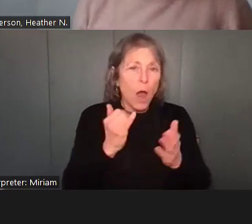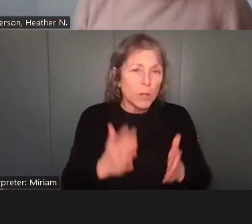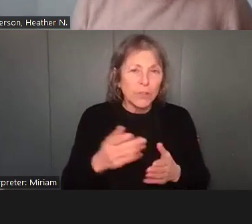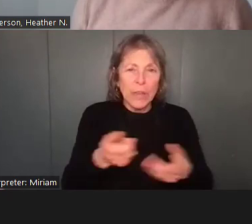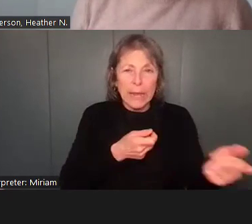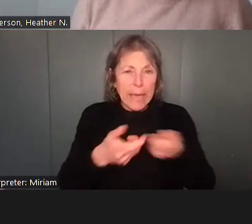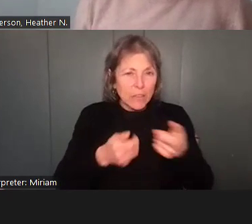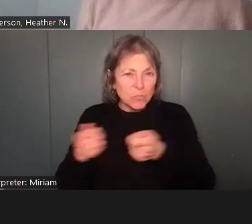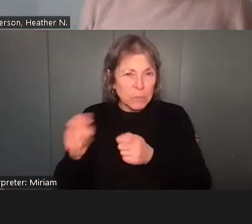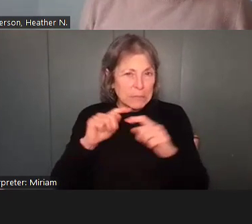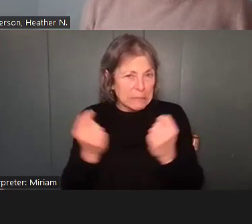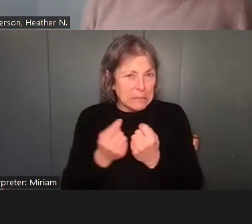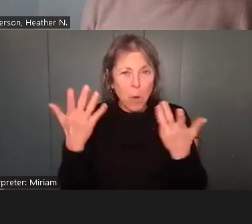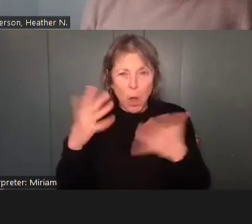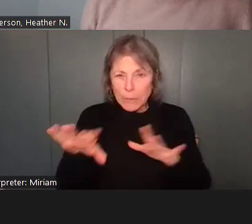team selected.